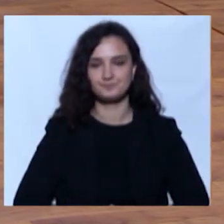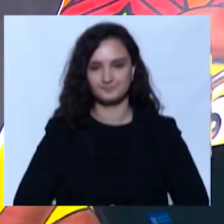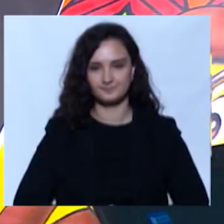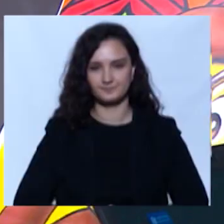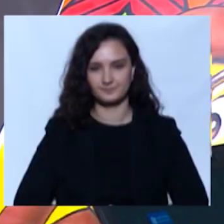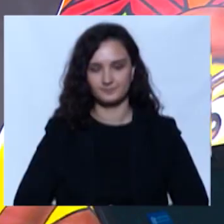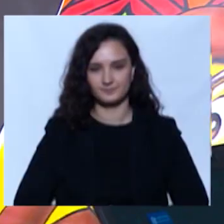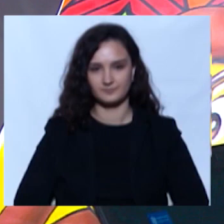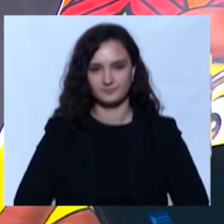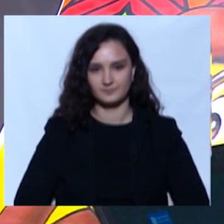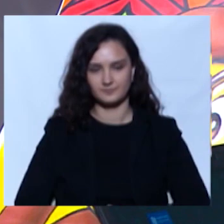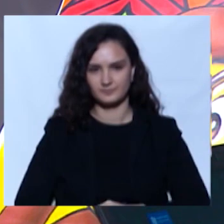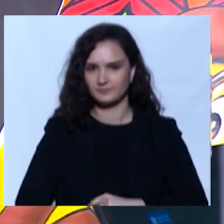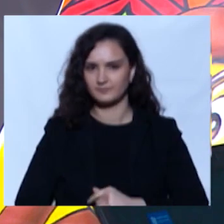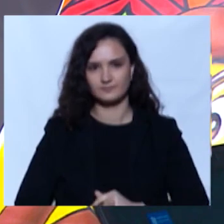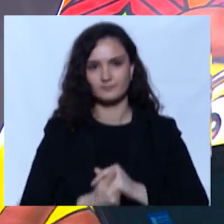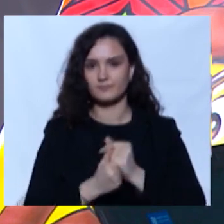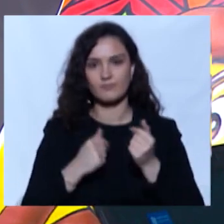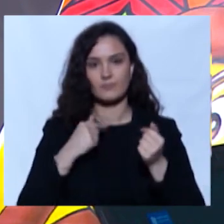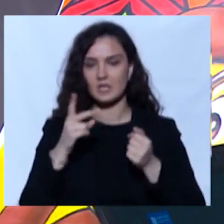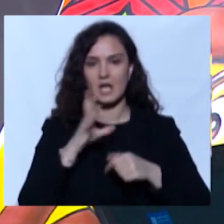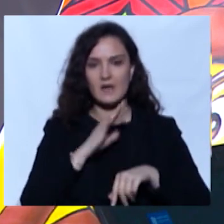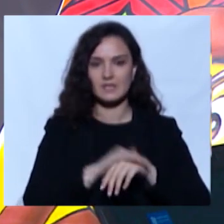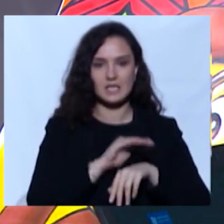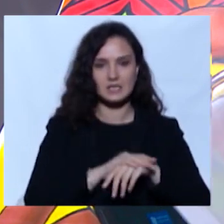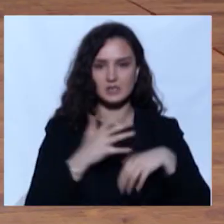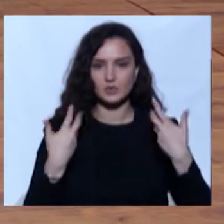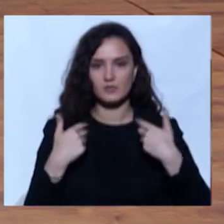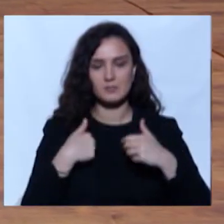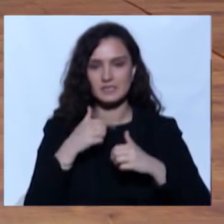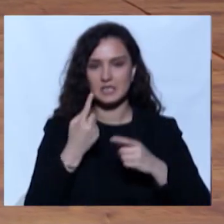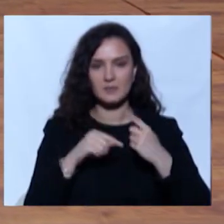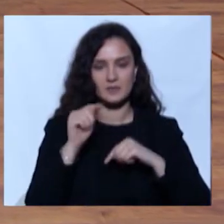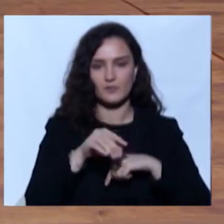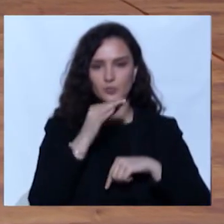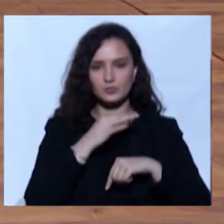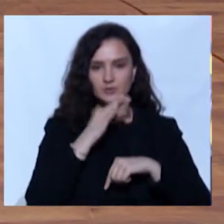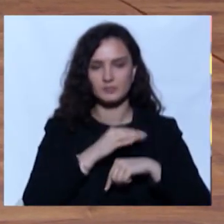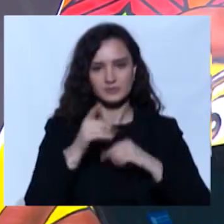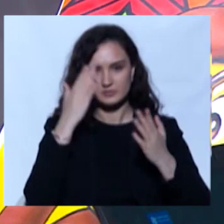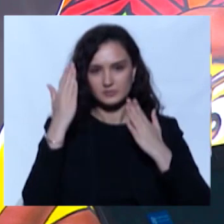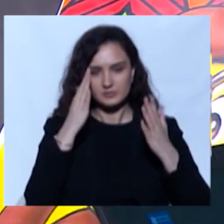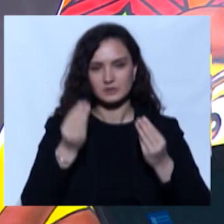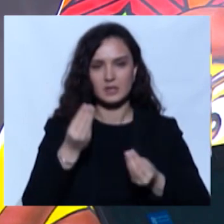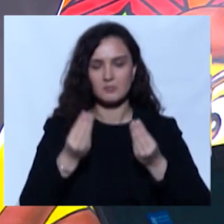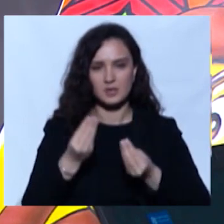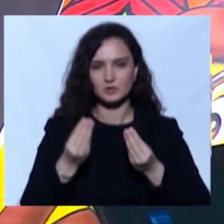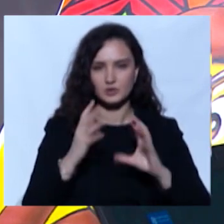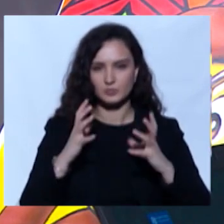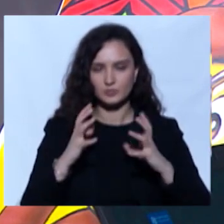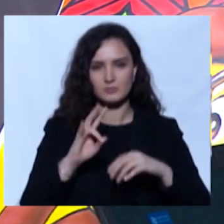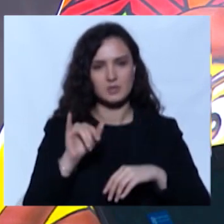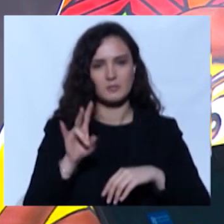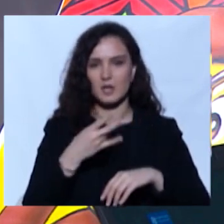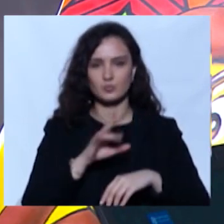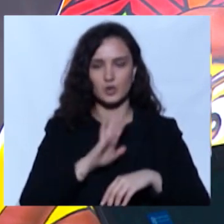Be a good little monkey until I come back. Have fun and play with your new ball, but don't be